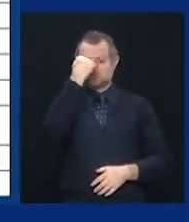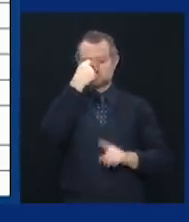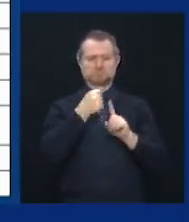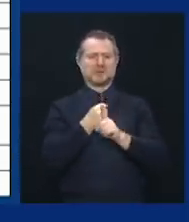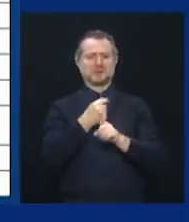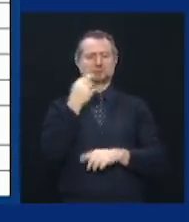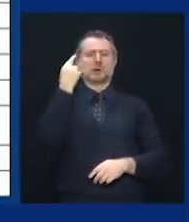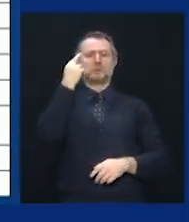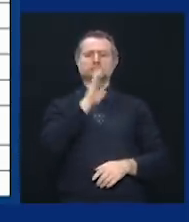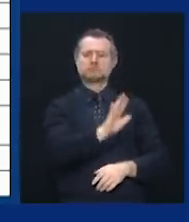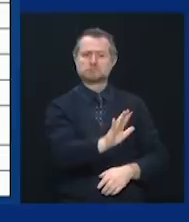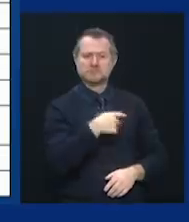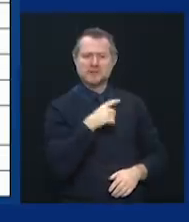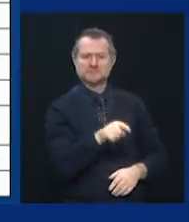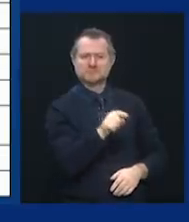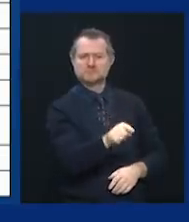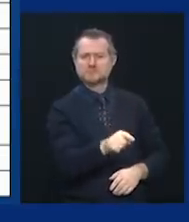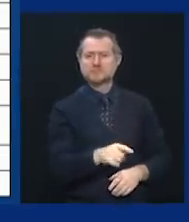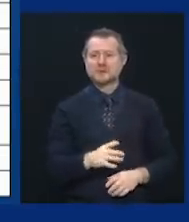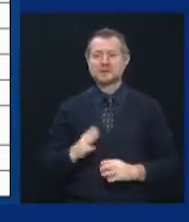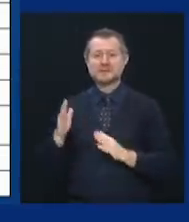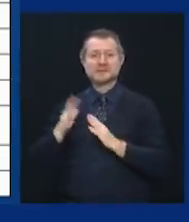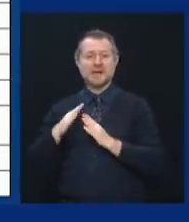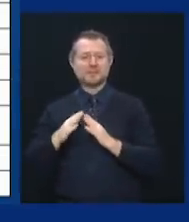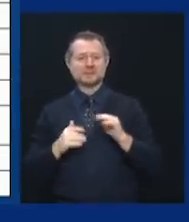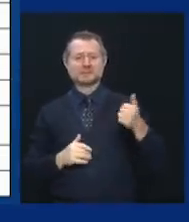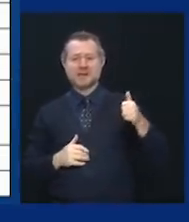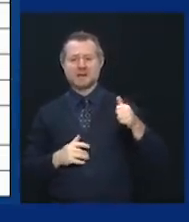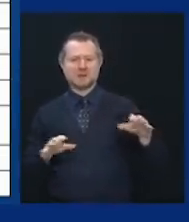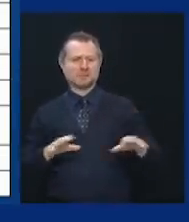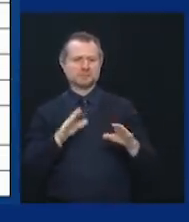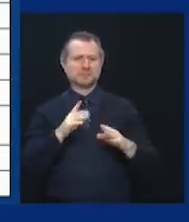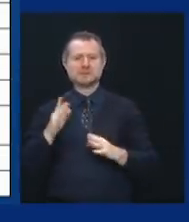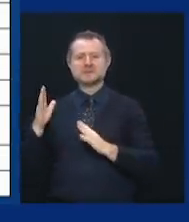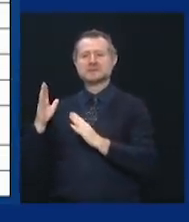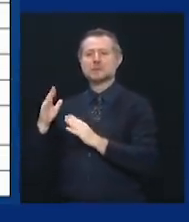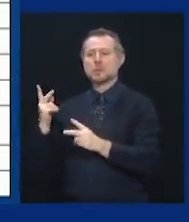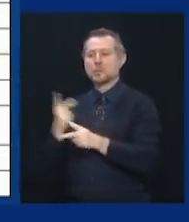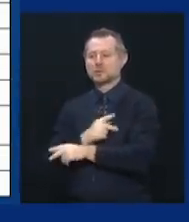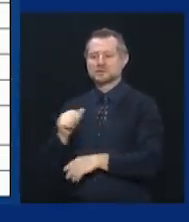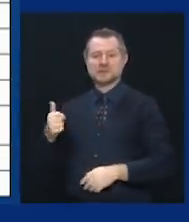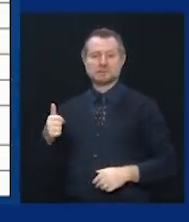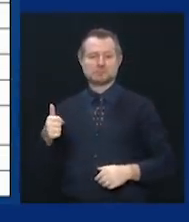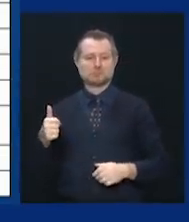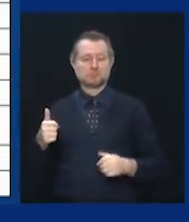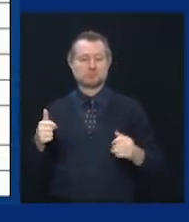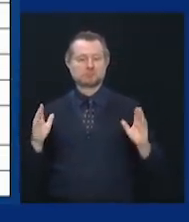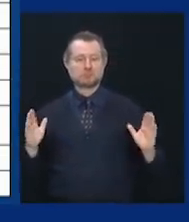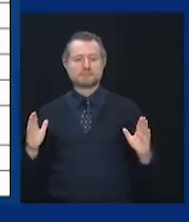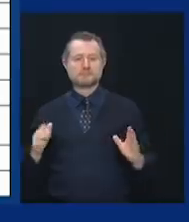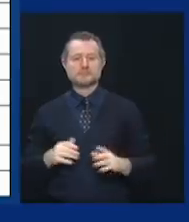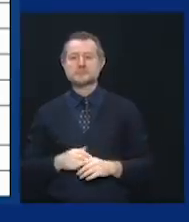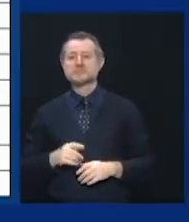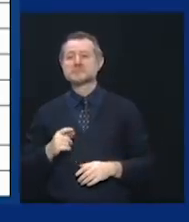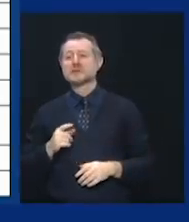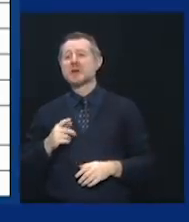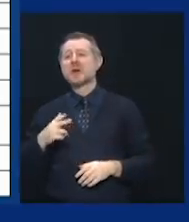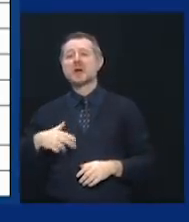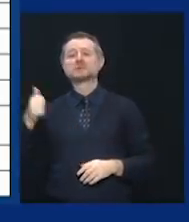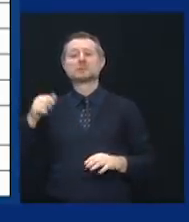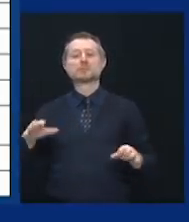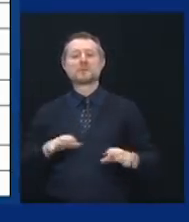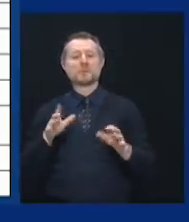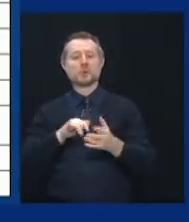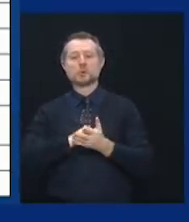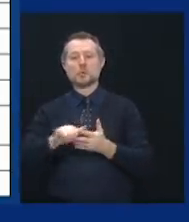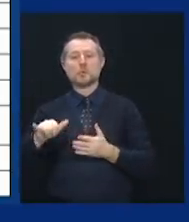the highest performing 10, the lowest performing 10. For example, the highest performing hospital, New York